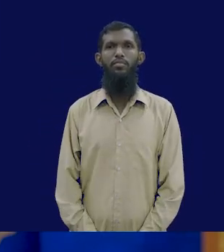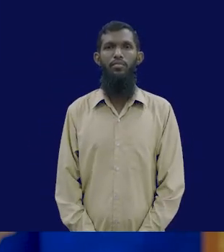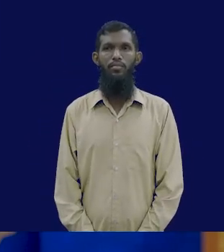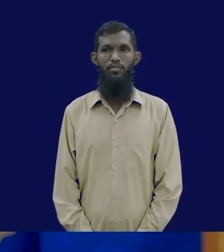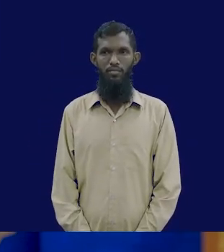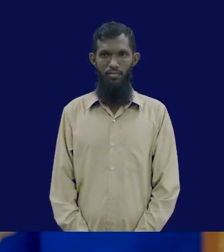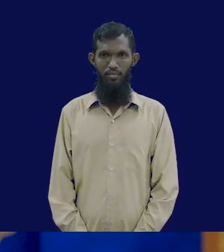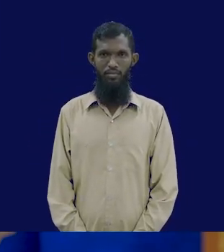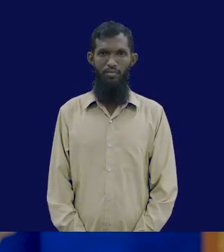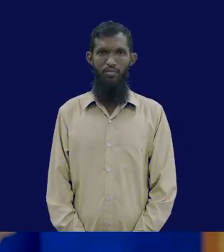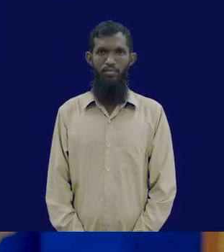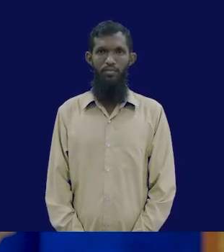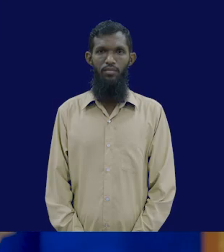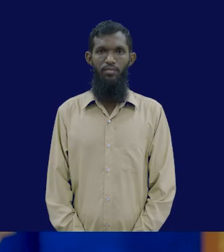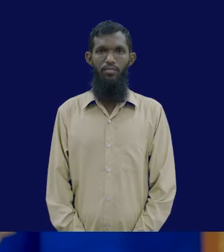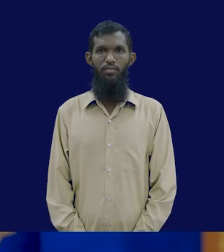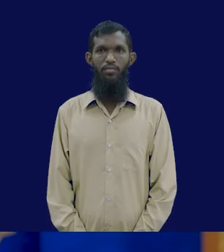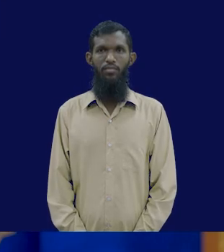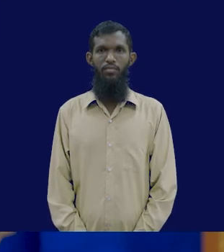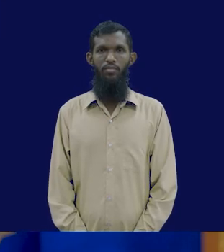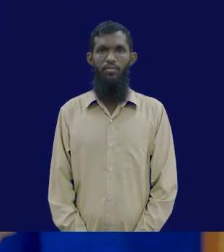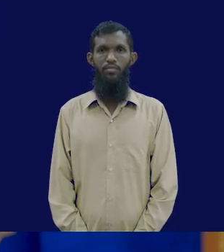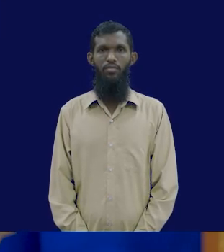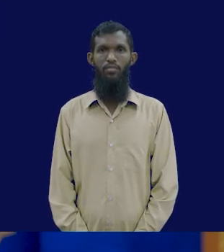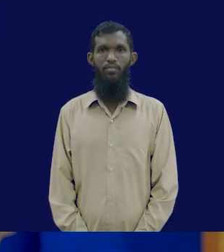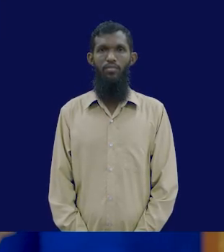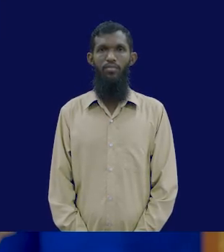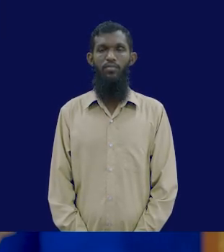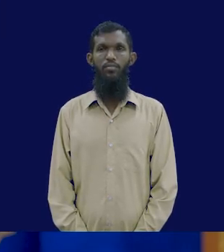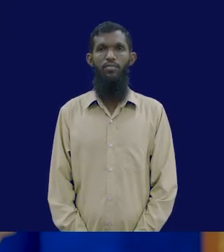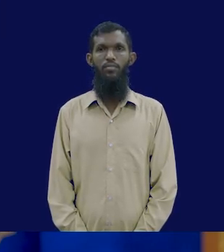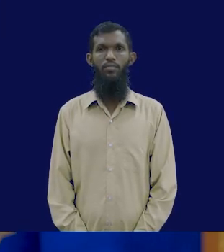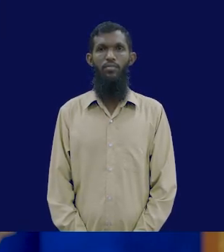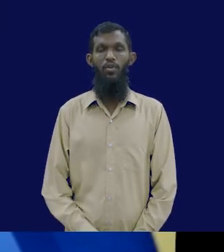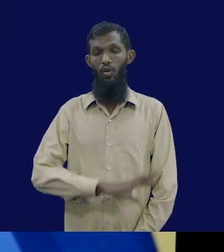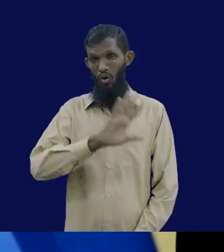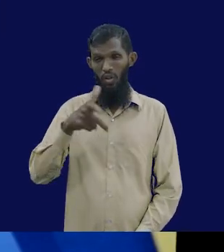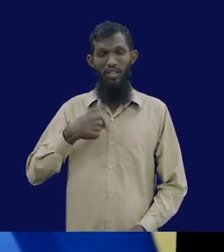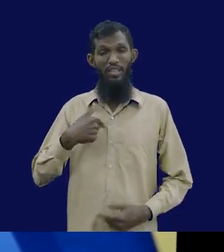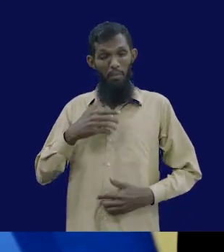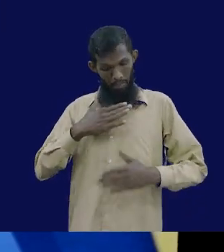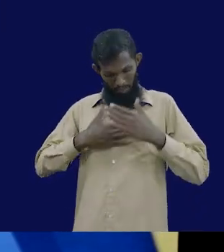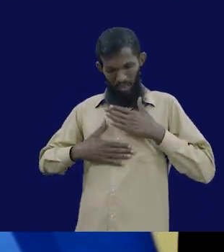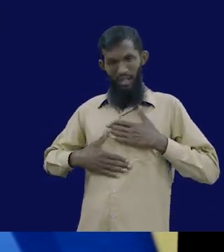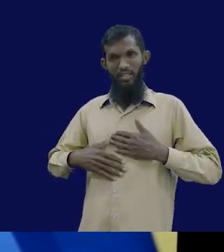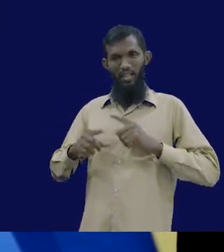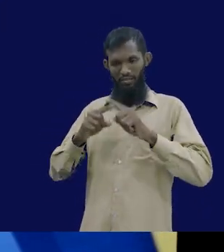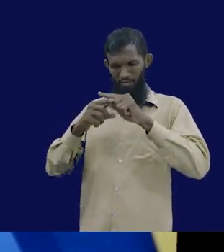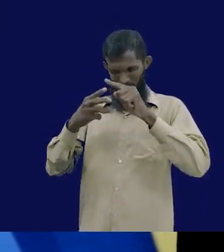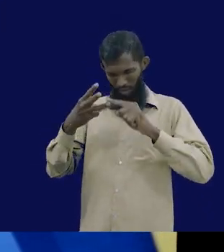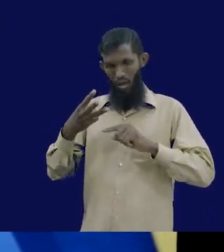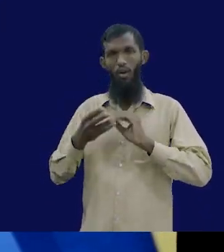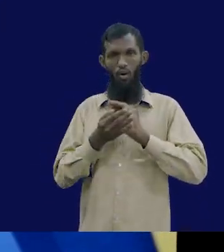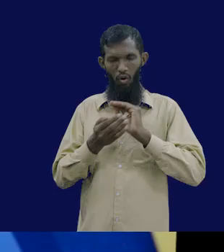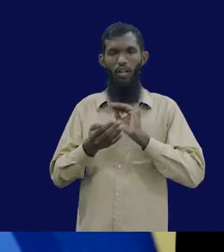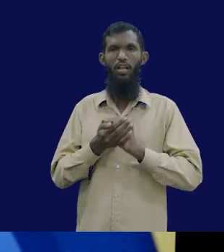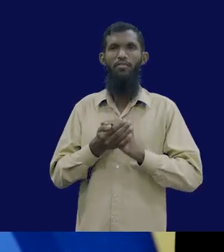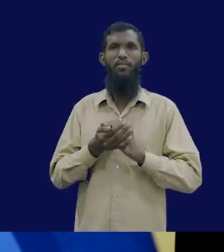And also, all the type of patience are enacted in fasting. Ibn Qayyim rahimahullah says